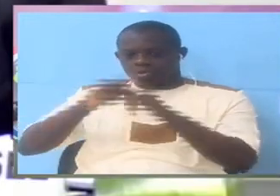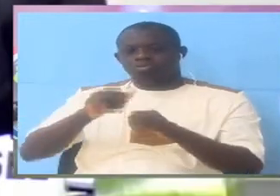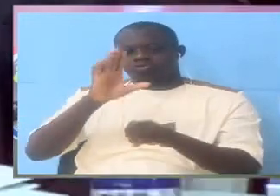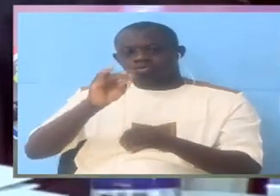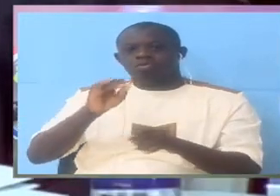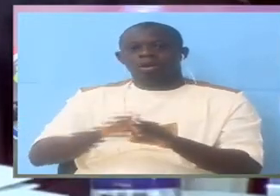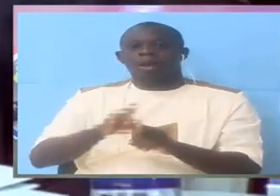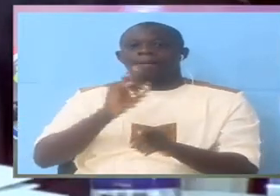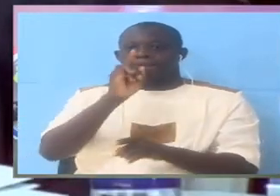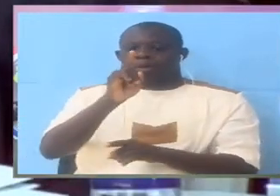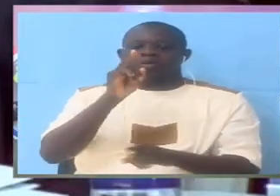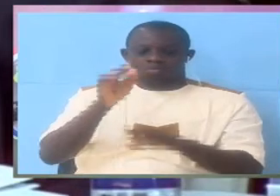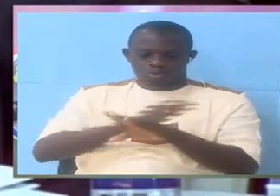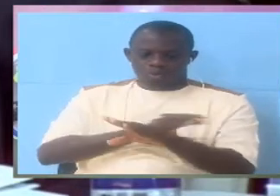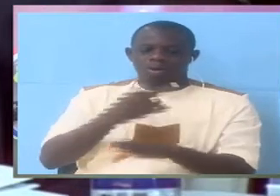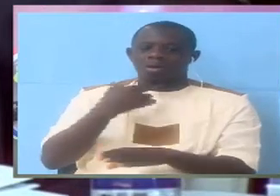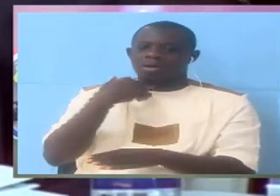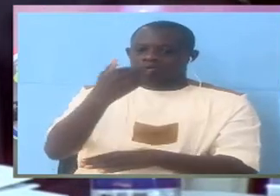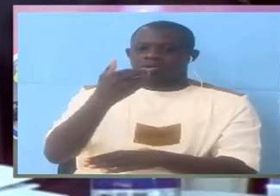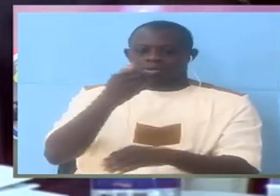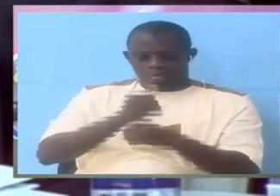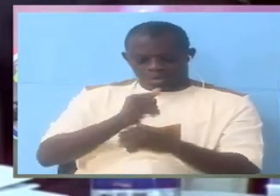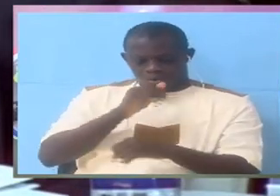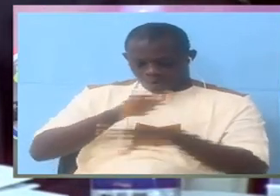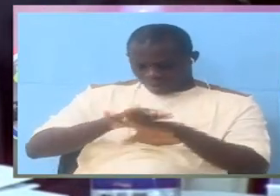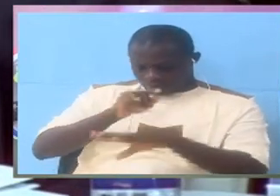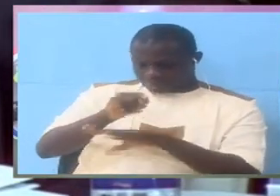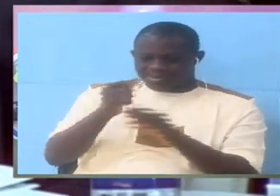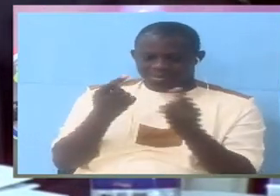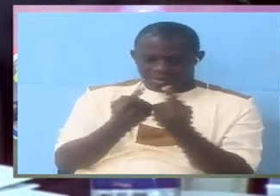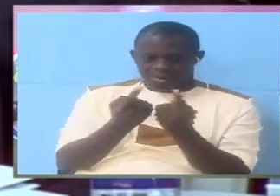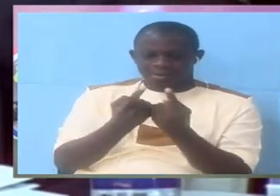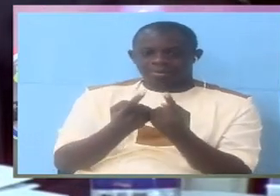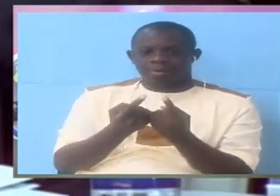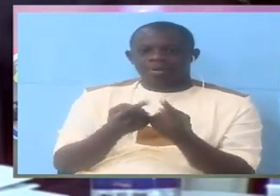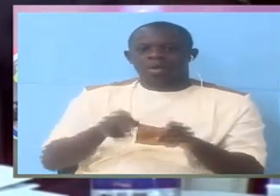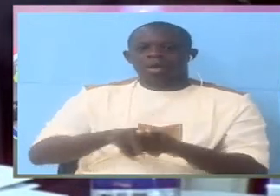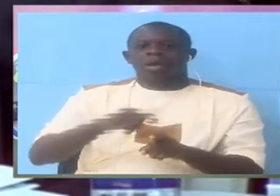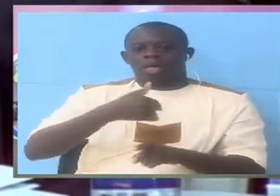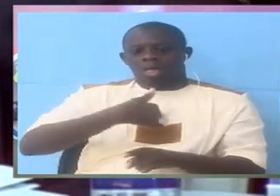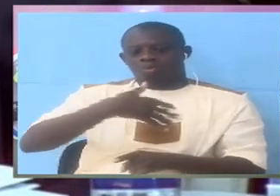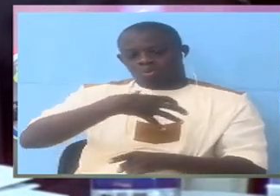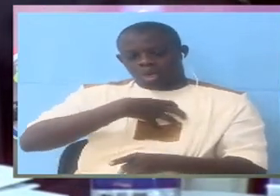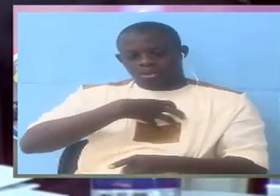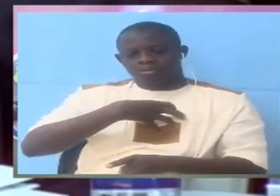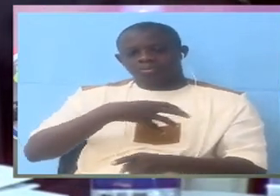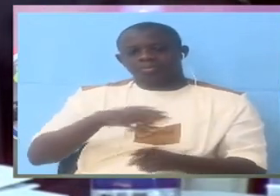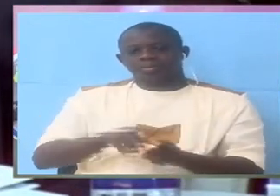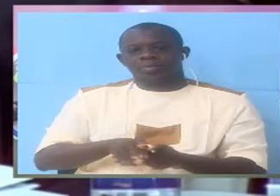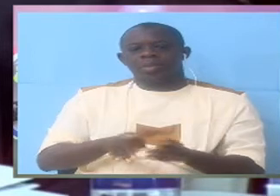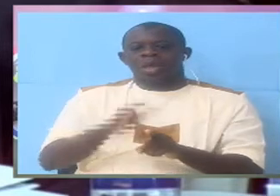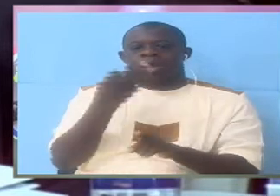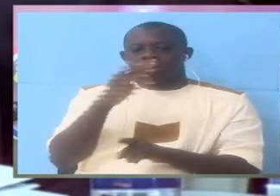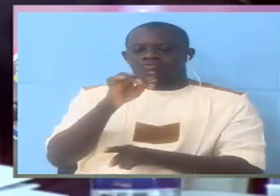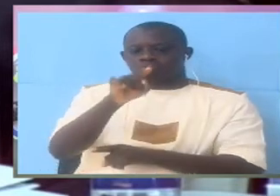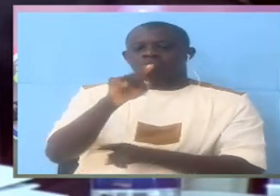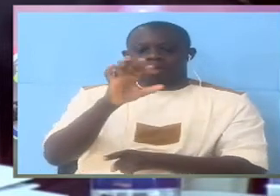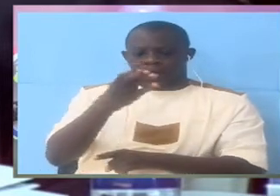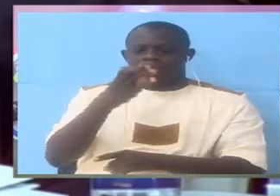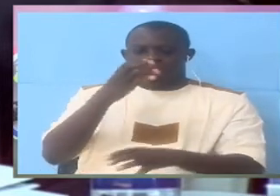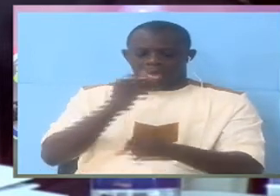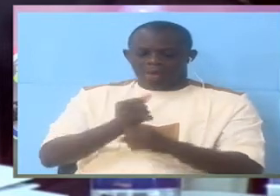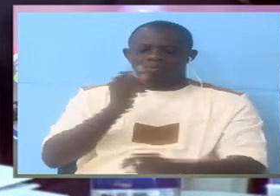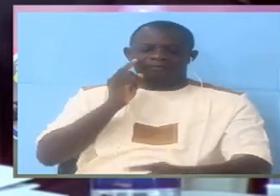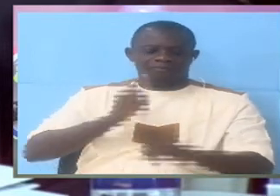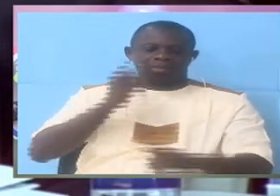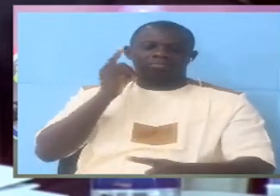But before he requests that, I just want if you can help very quickly,